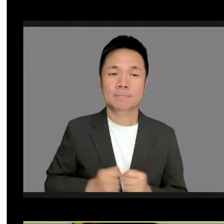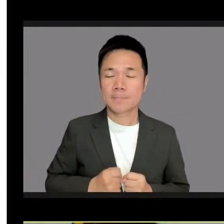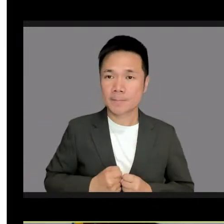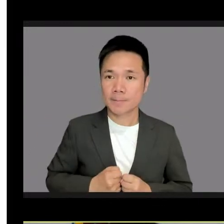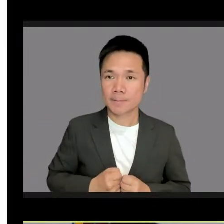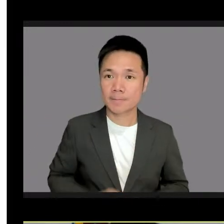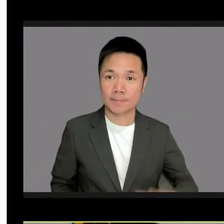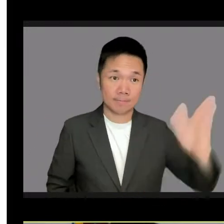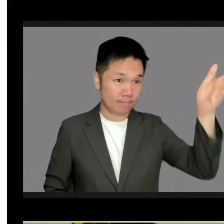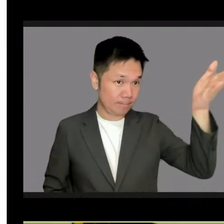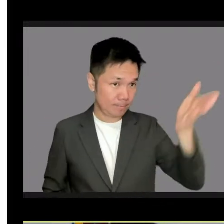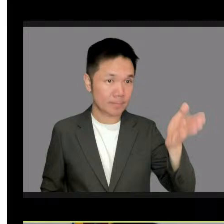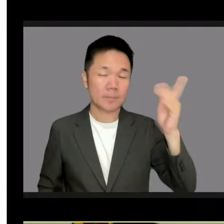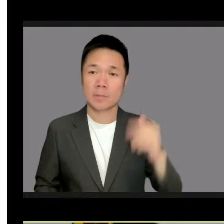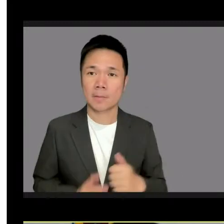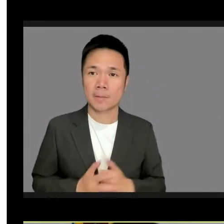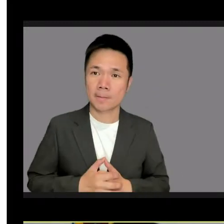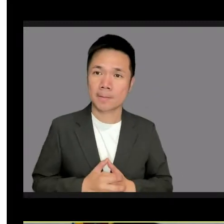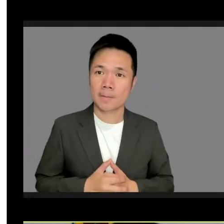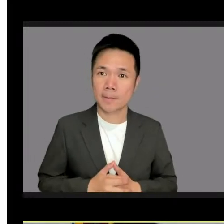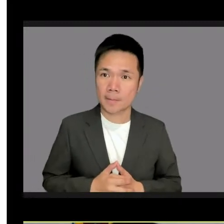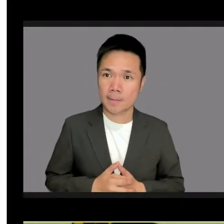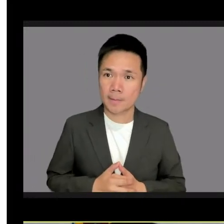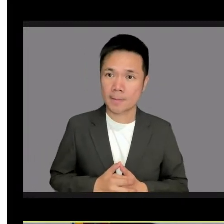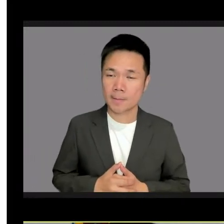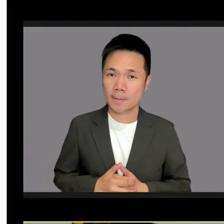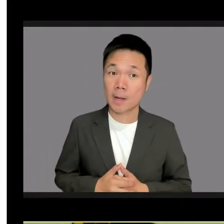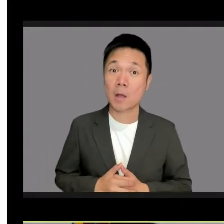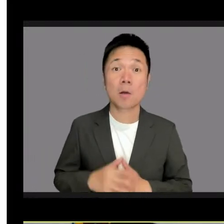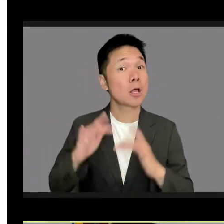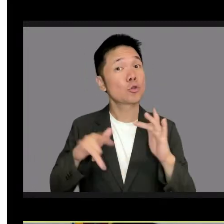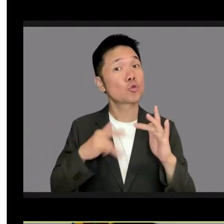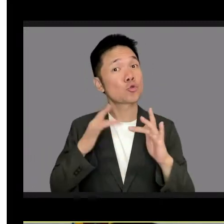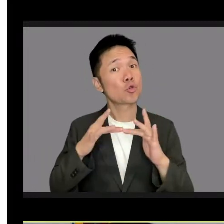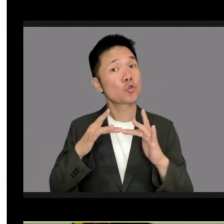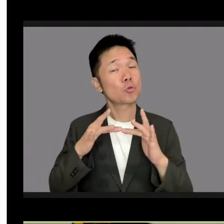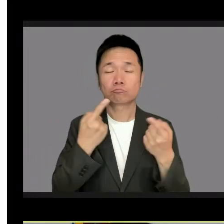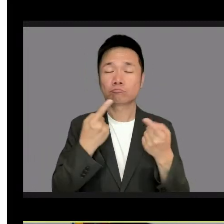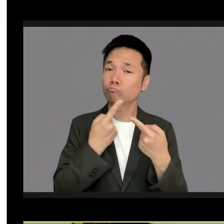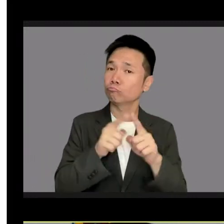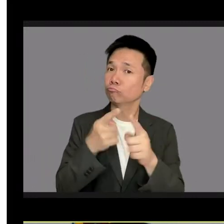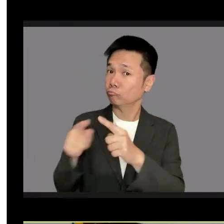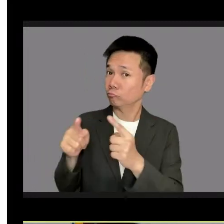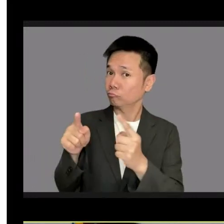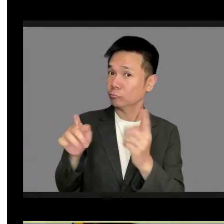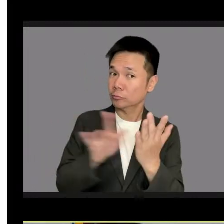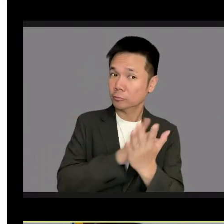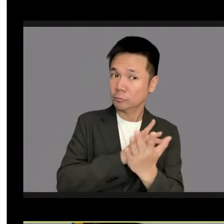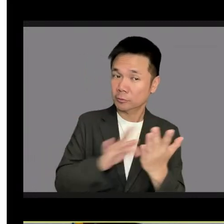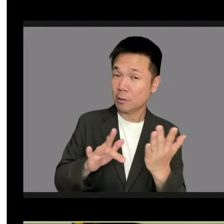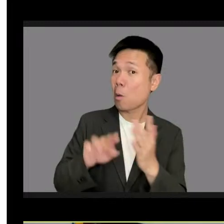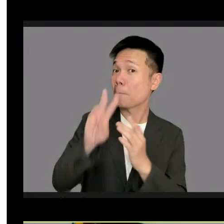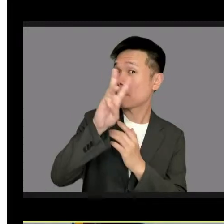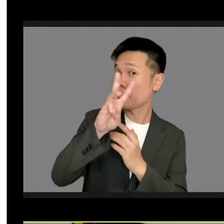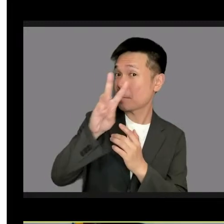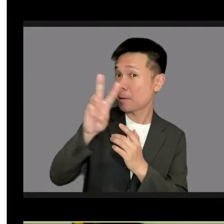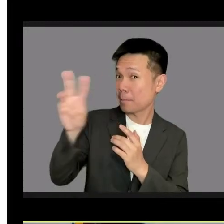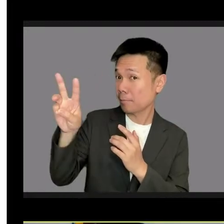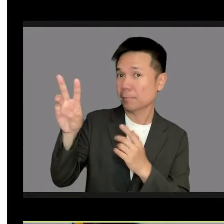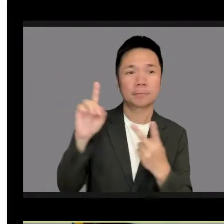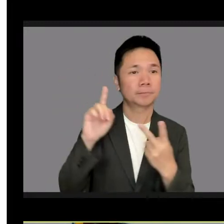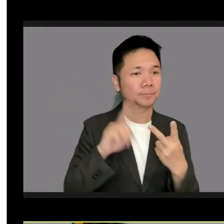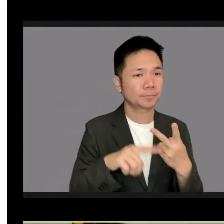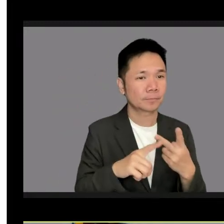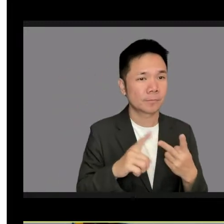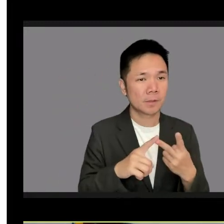coming back to the different types of digital devices that we have. So we have websites. Contents